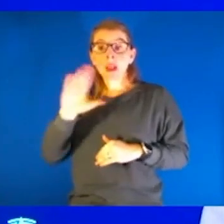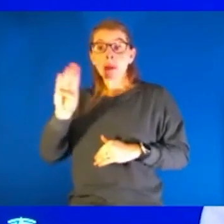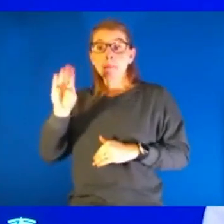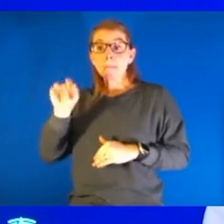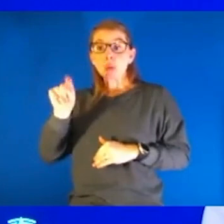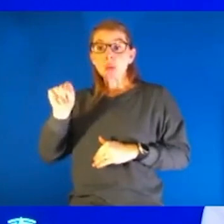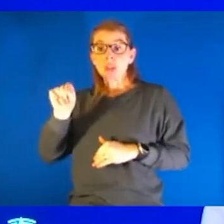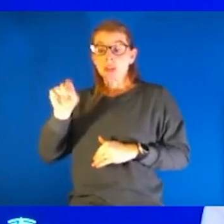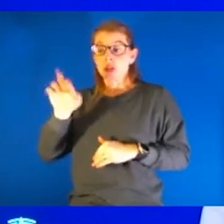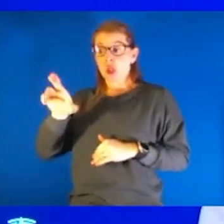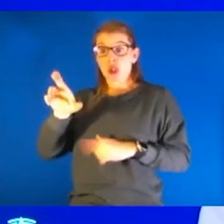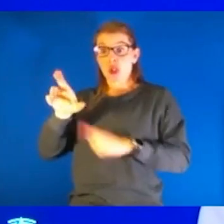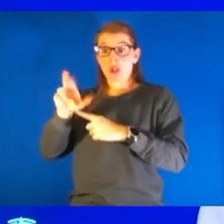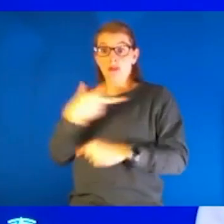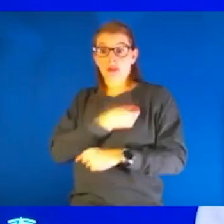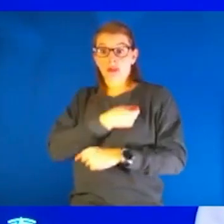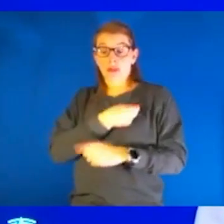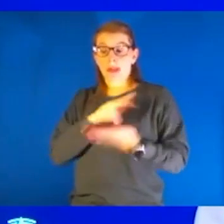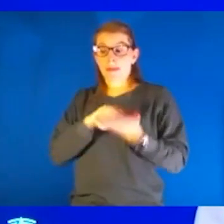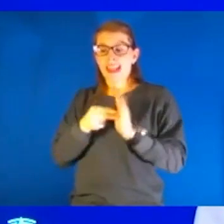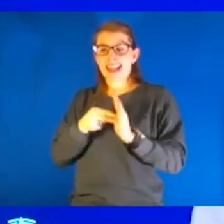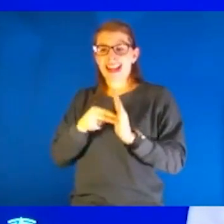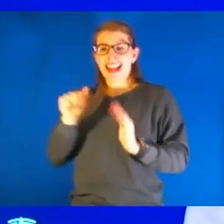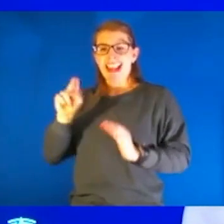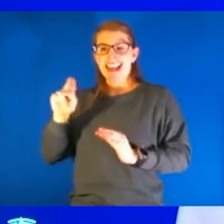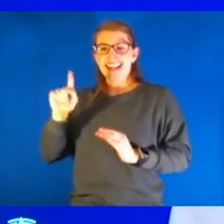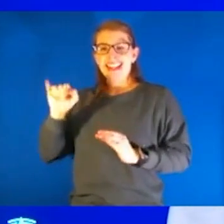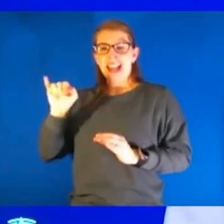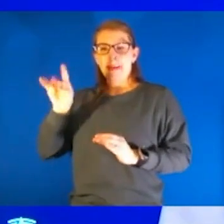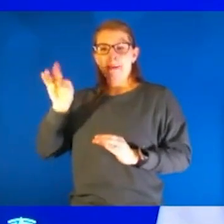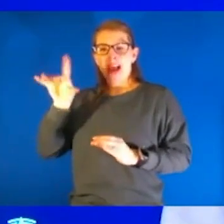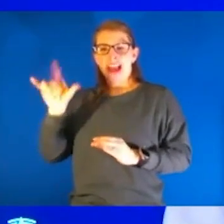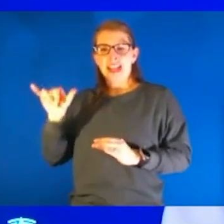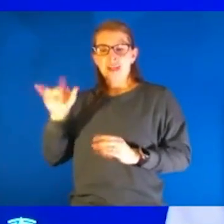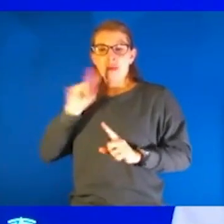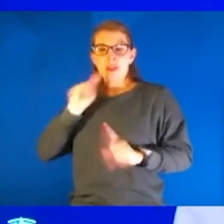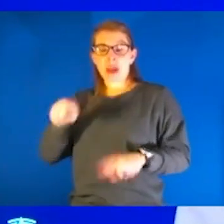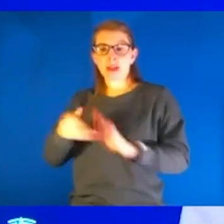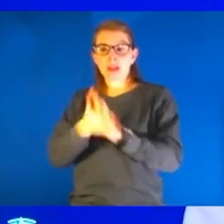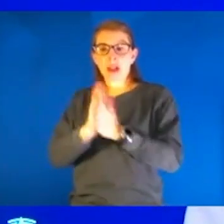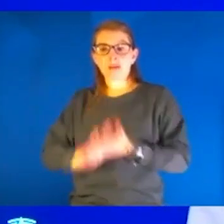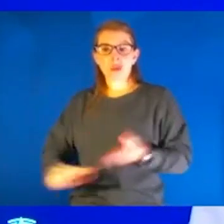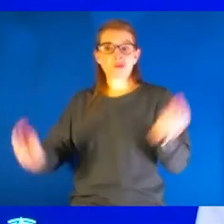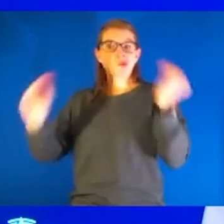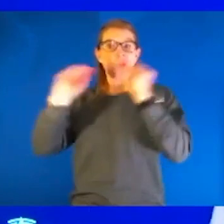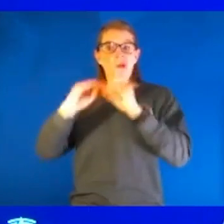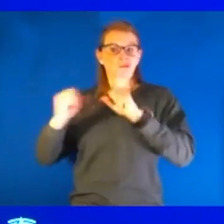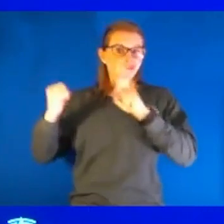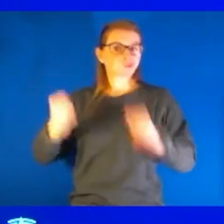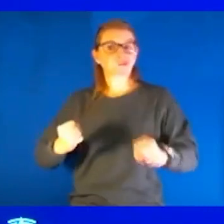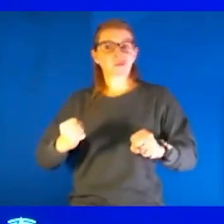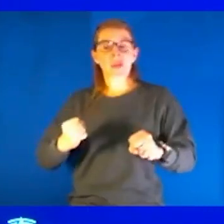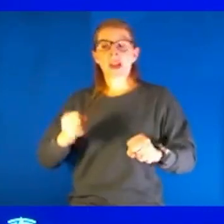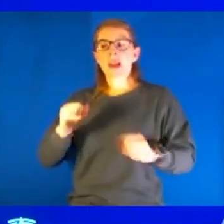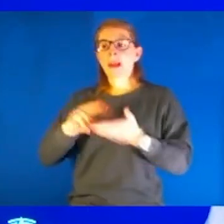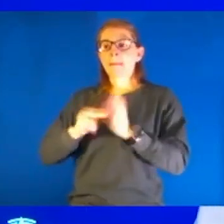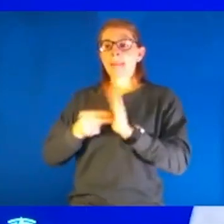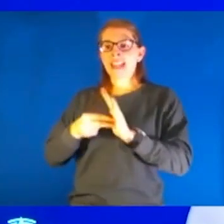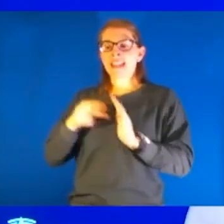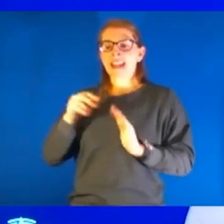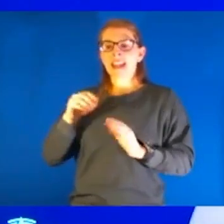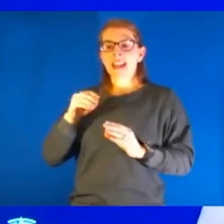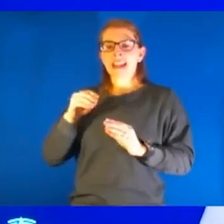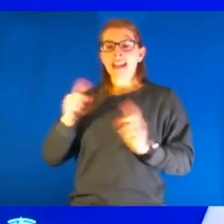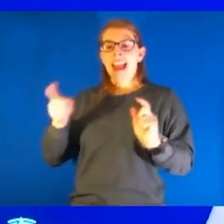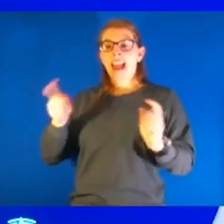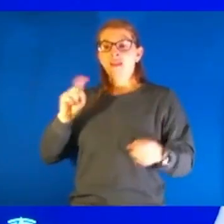vaccine, that helps broaden your antibody response and causes that further evolution of your immune response to SARS-CoV-2 as